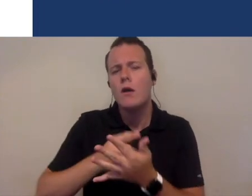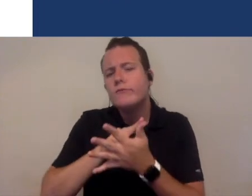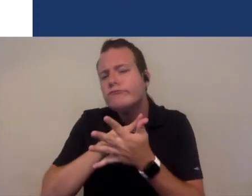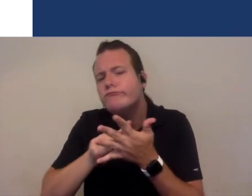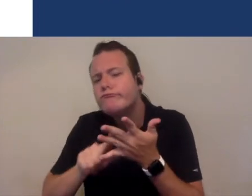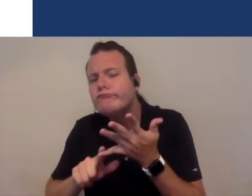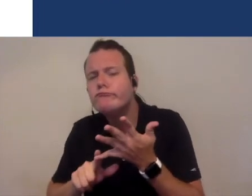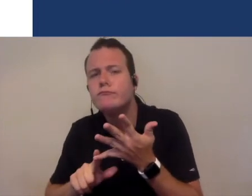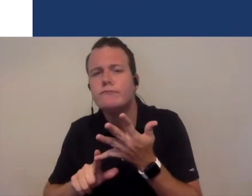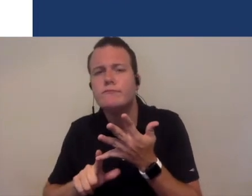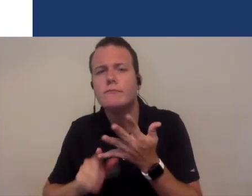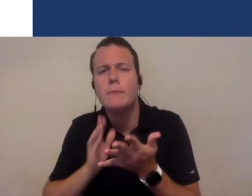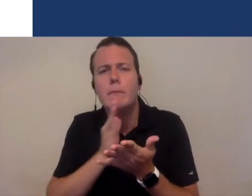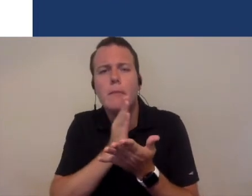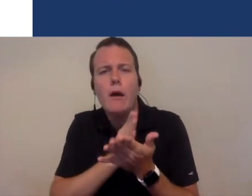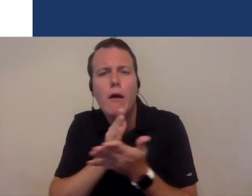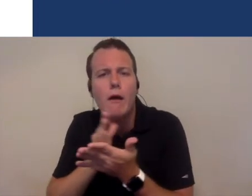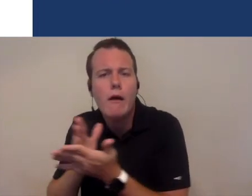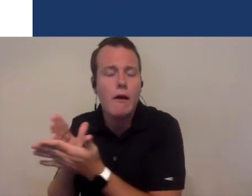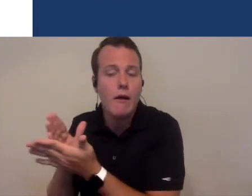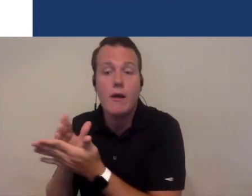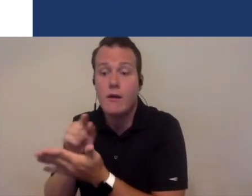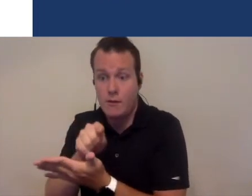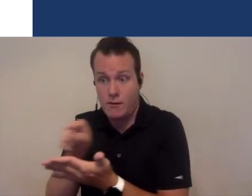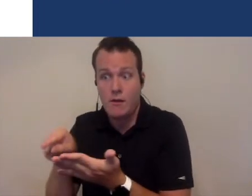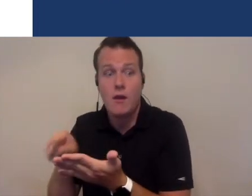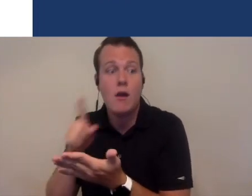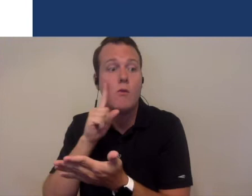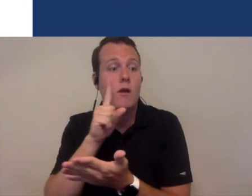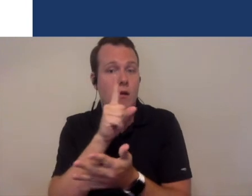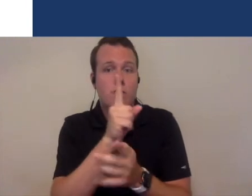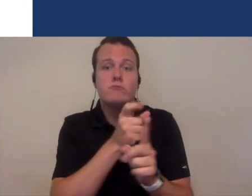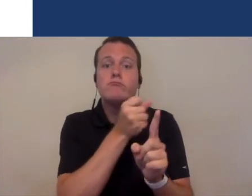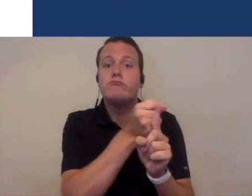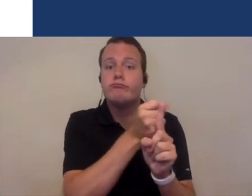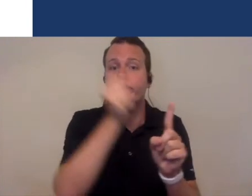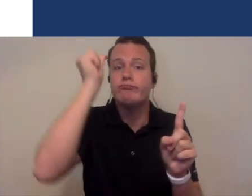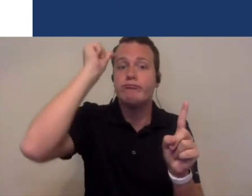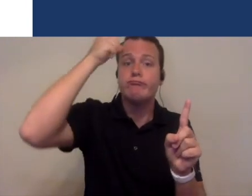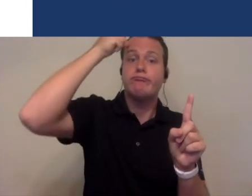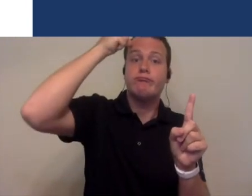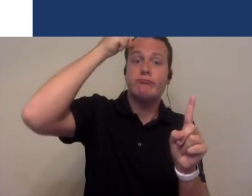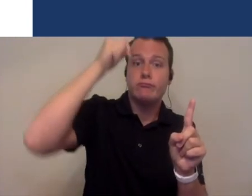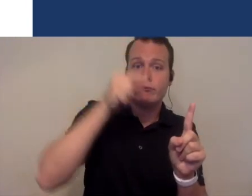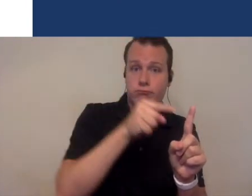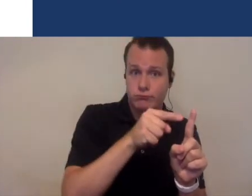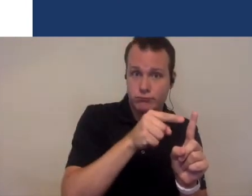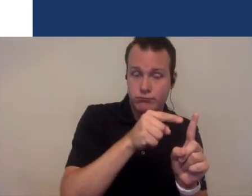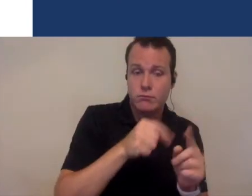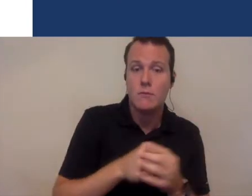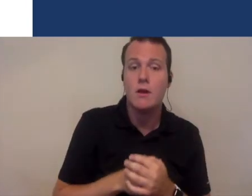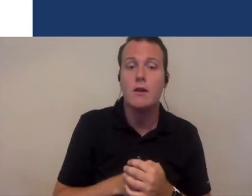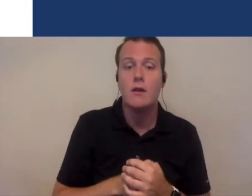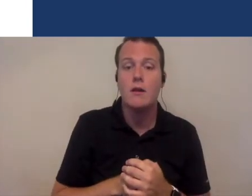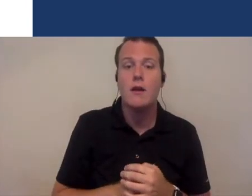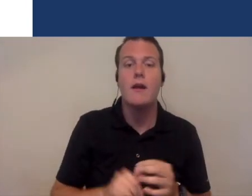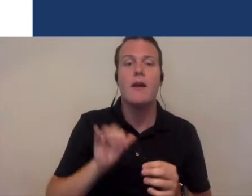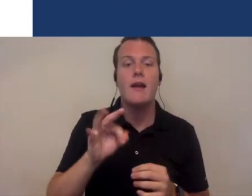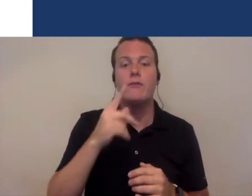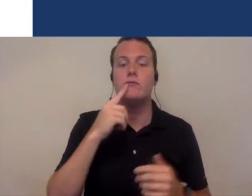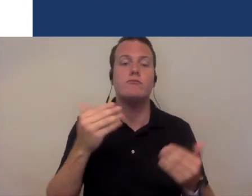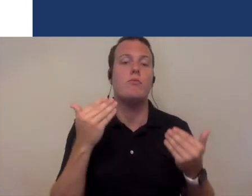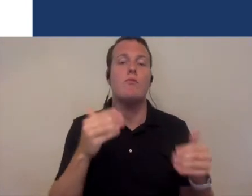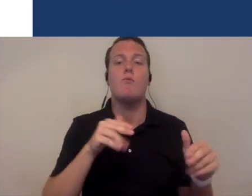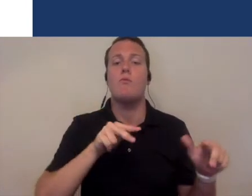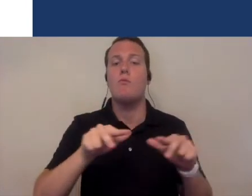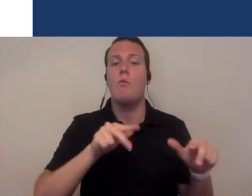nuances that will make an impression onto the physicians. Don't think that if you just walk into the office and